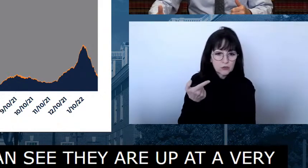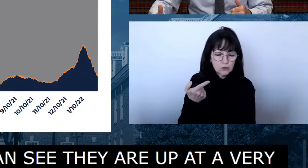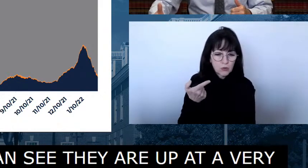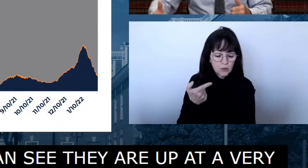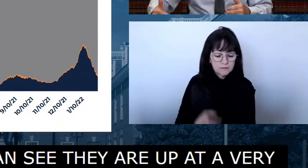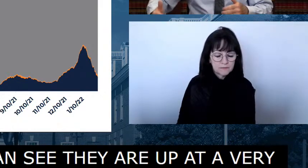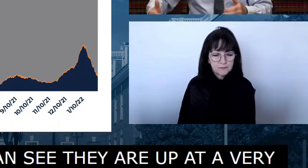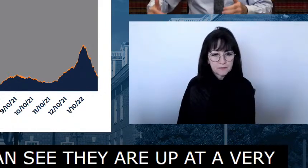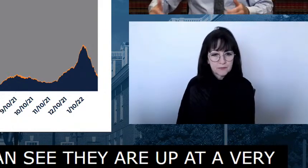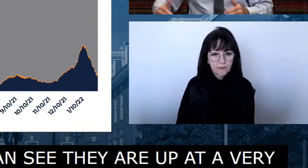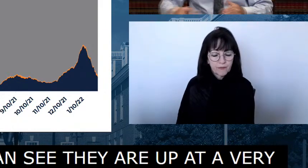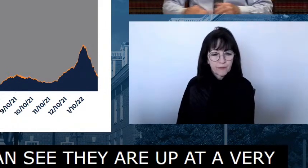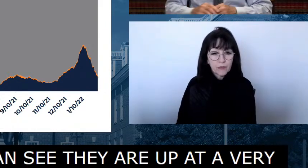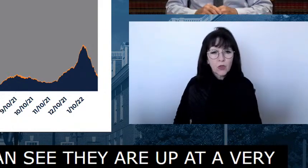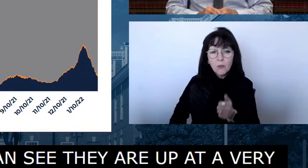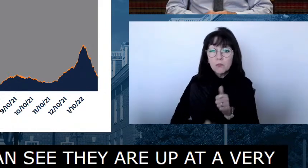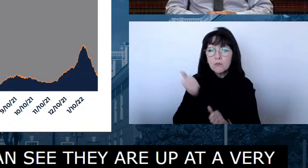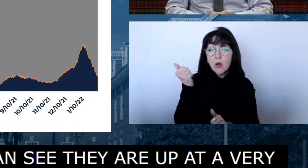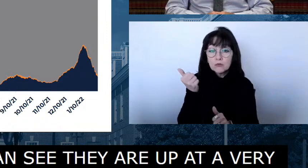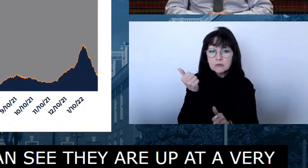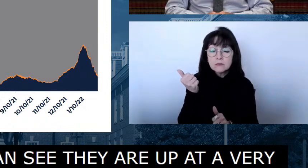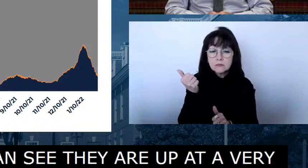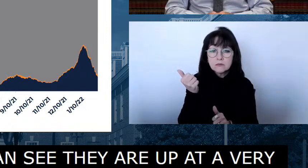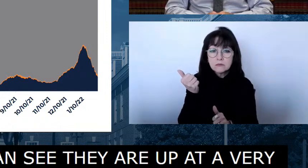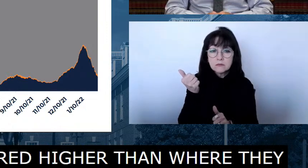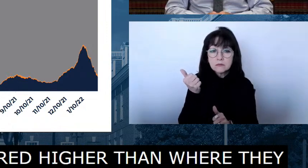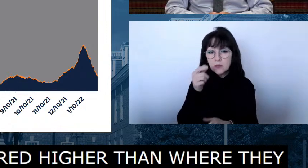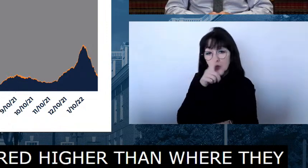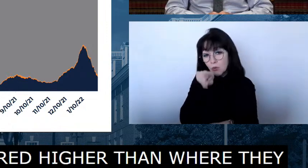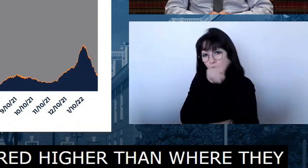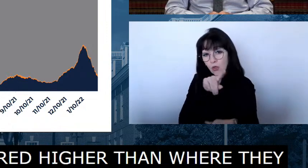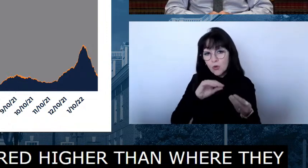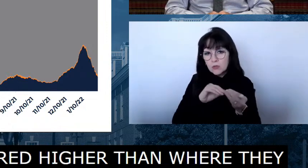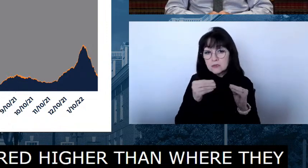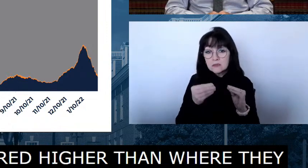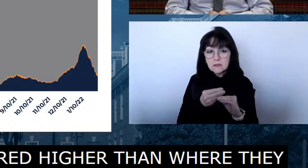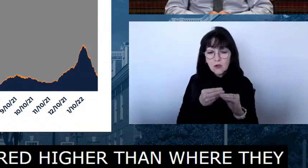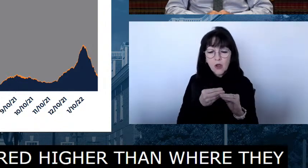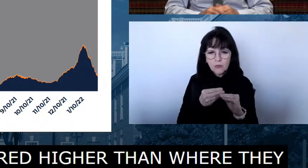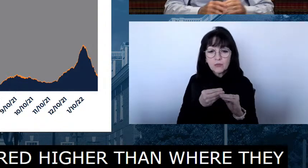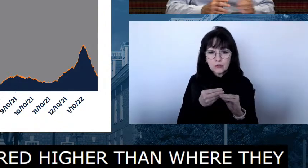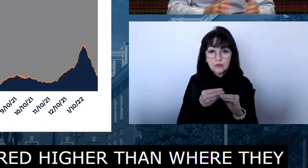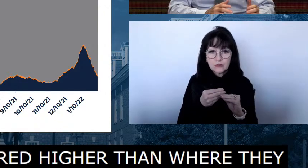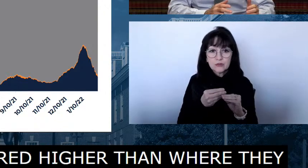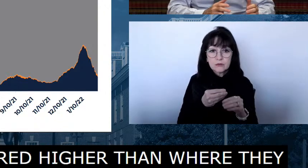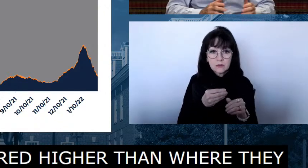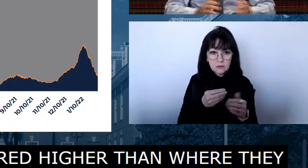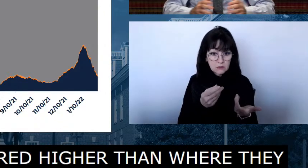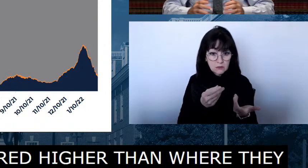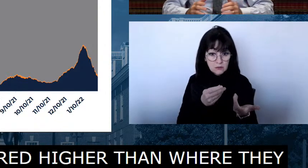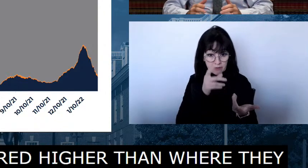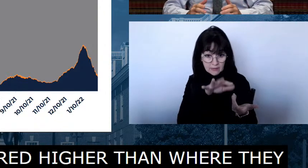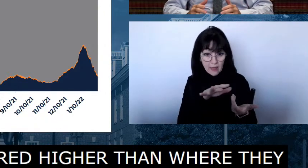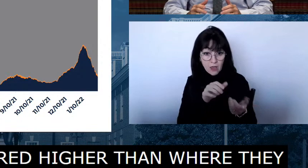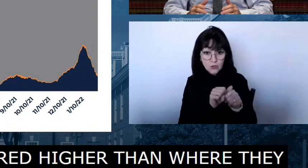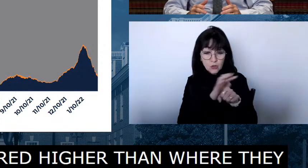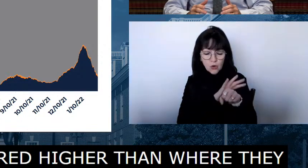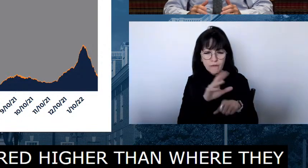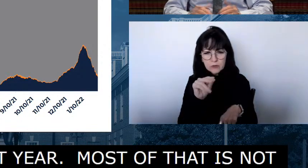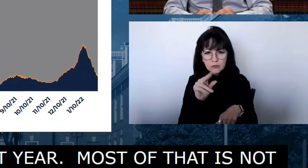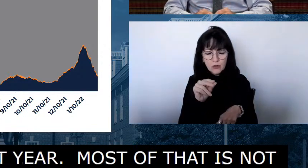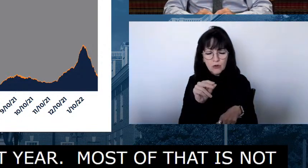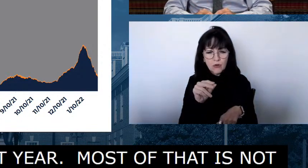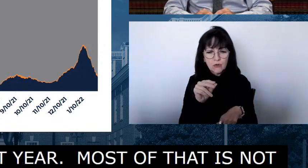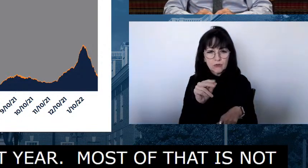but most of that is not driven by COVID hospitalizations. As you can see, our number